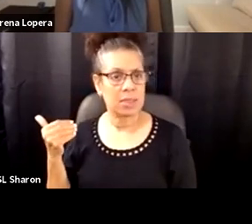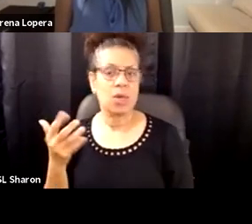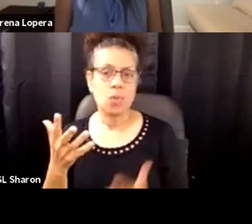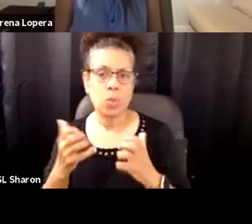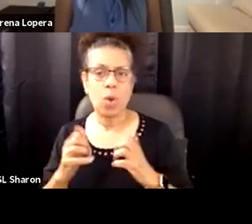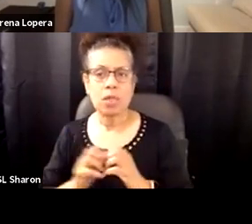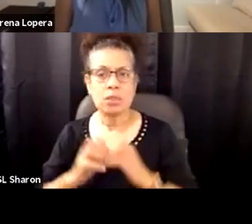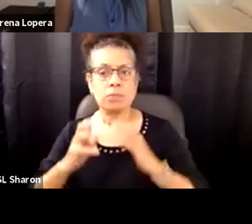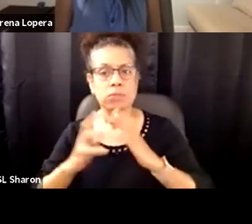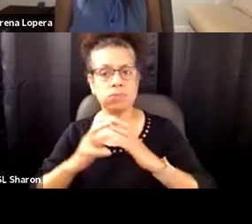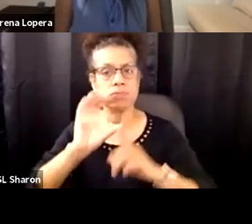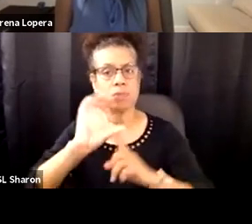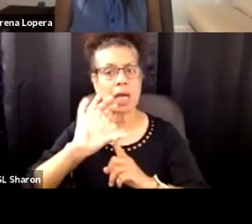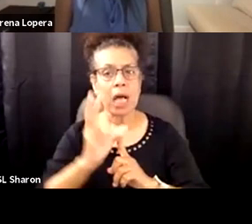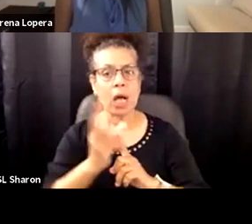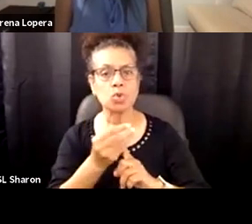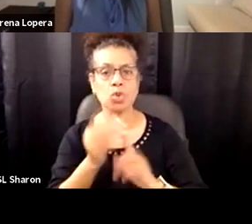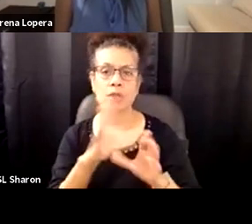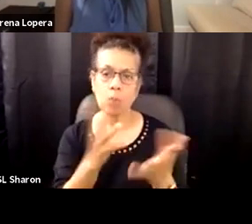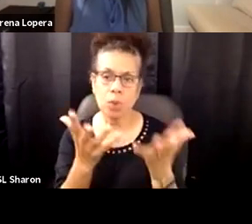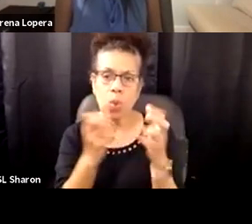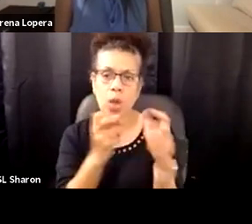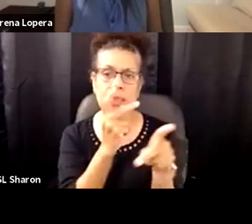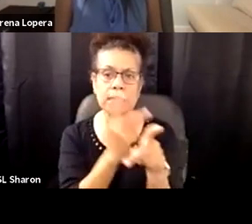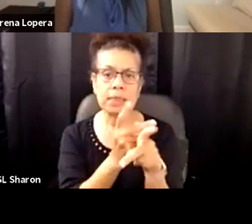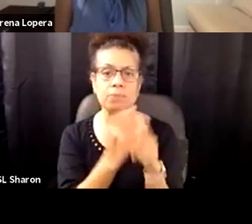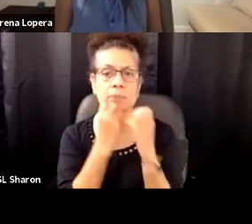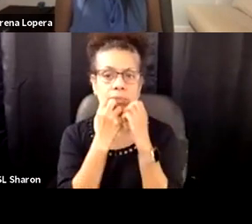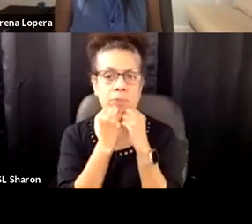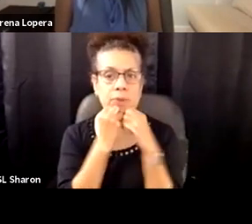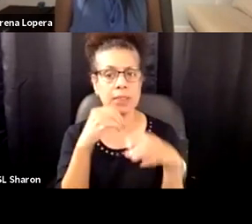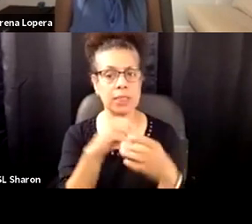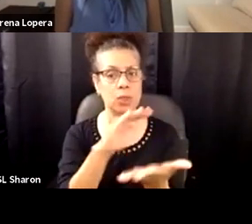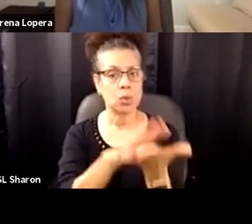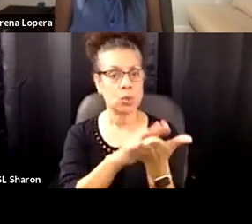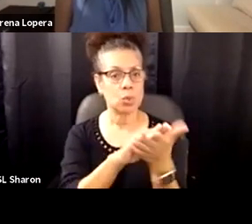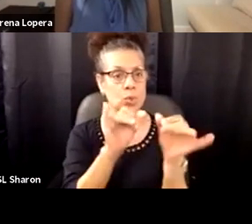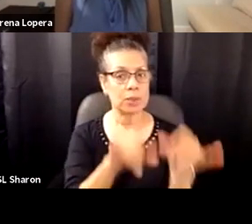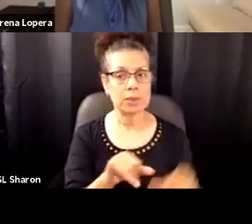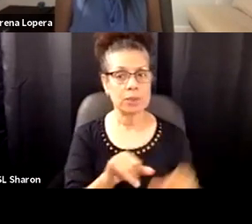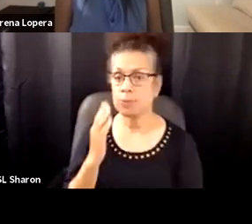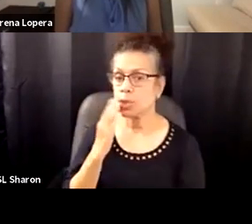culture uh that we want in the school system so thank you for that thank you mr russian